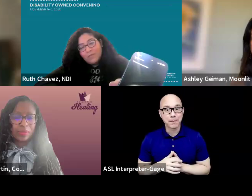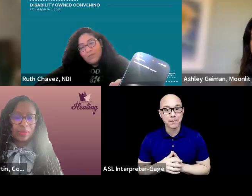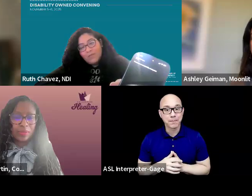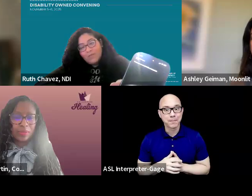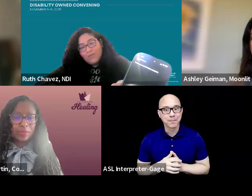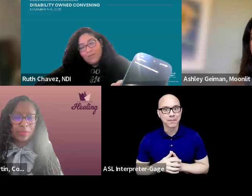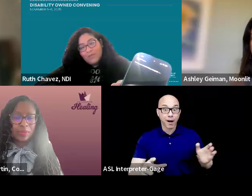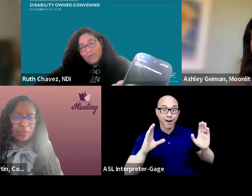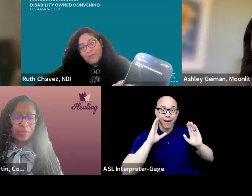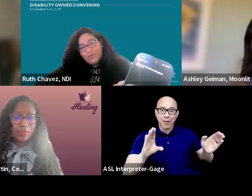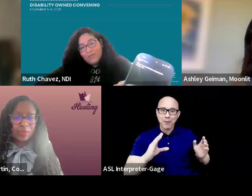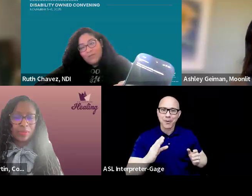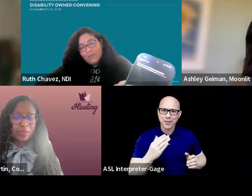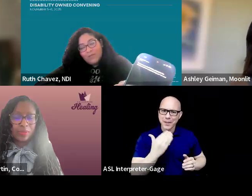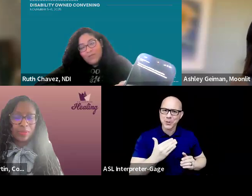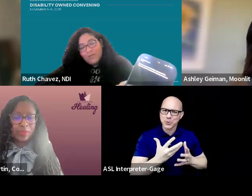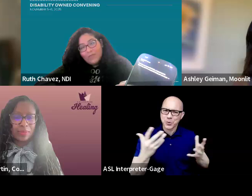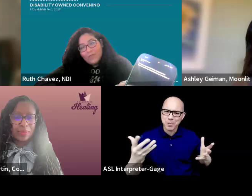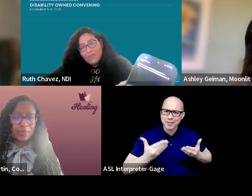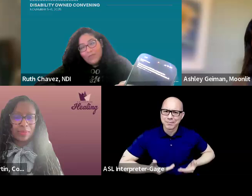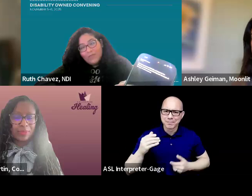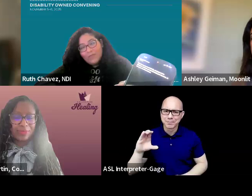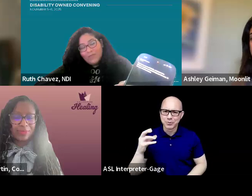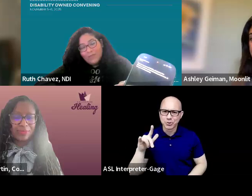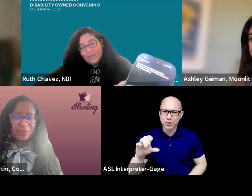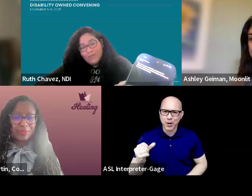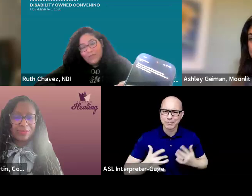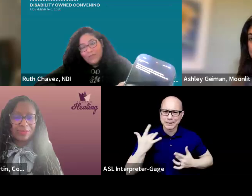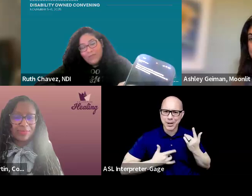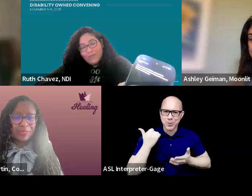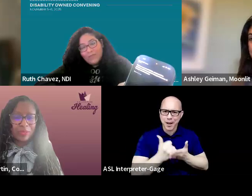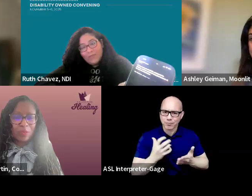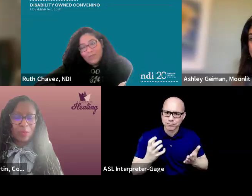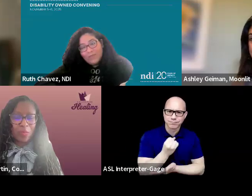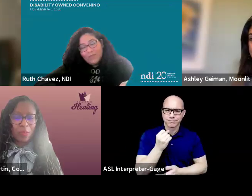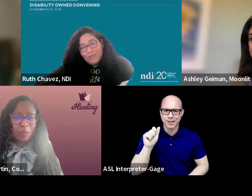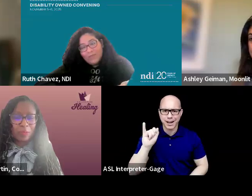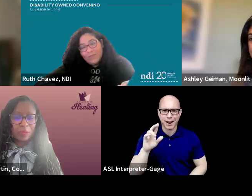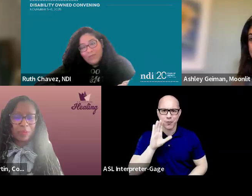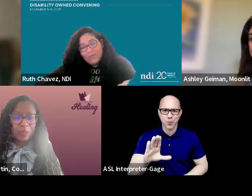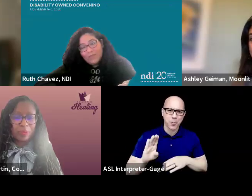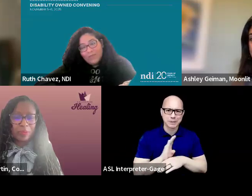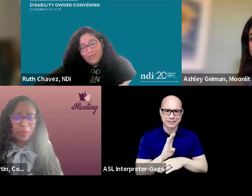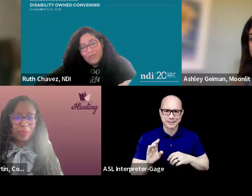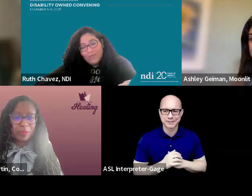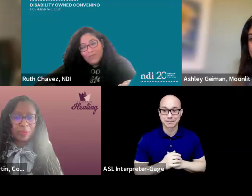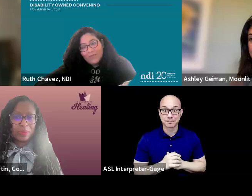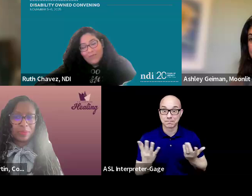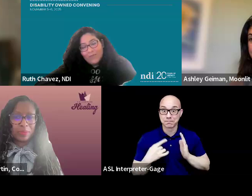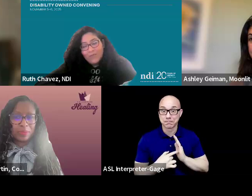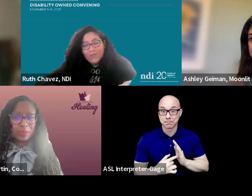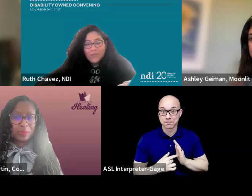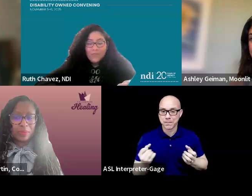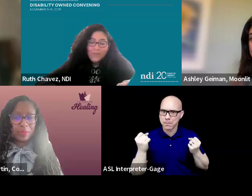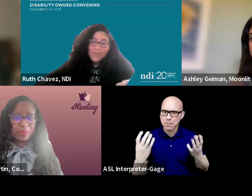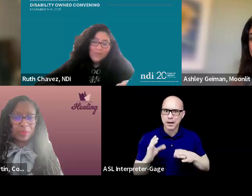Thank you so much. Hello, everyone. I'm Charles, and I'm excited to help you harness AI for your small business. For instance, many